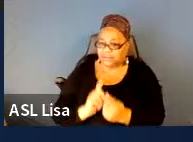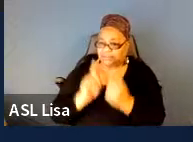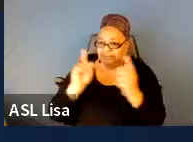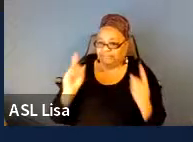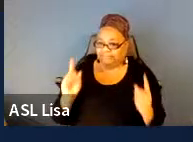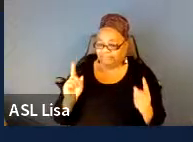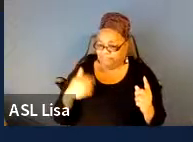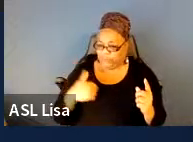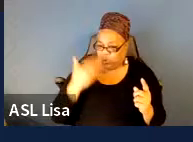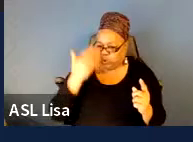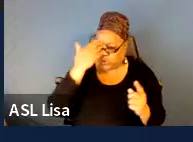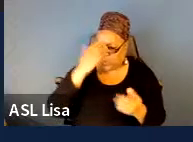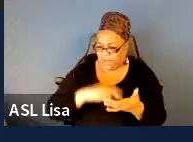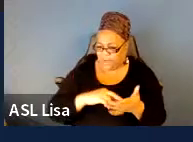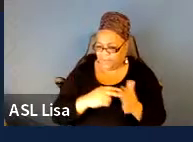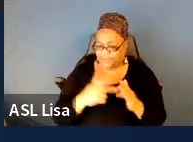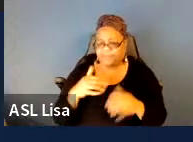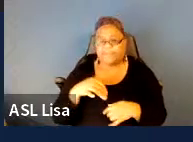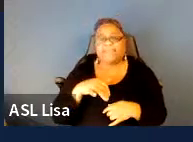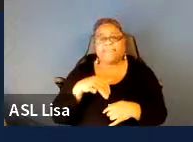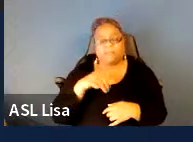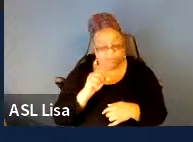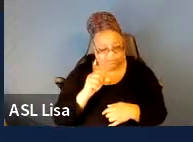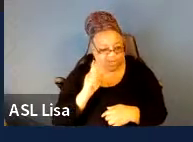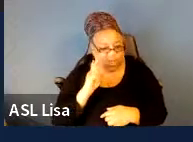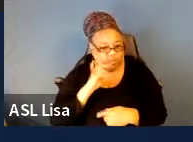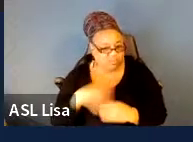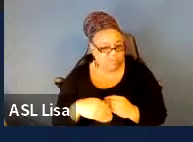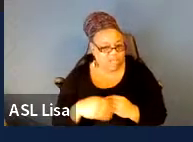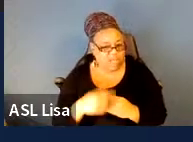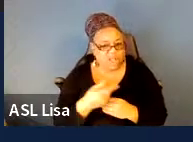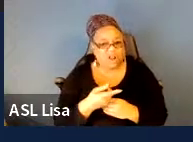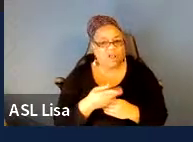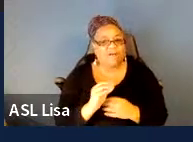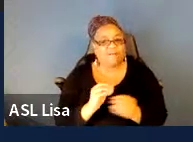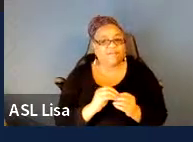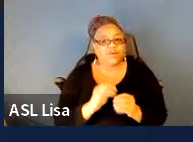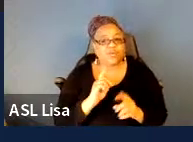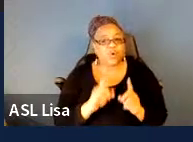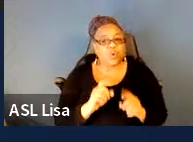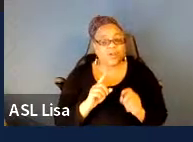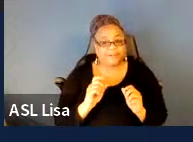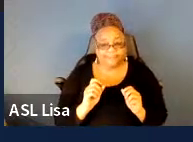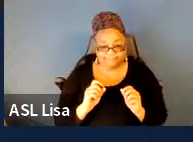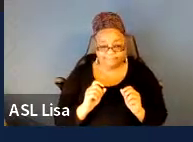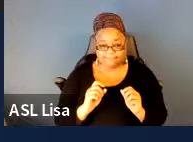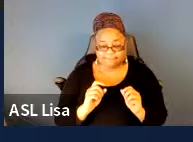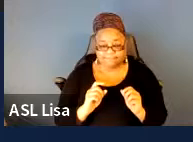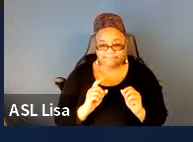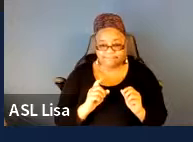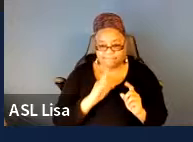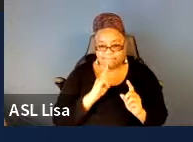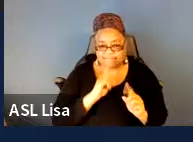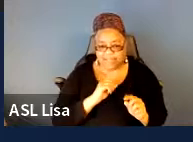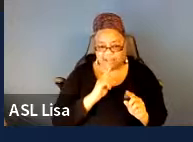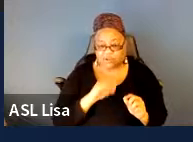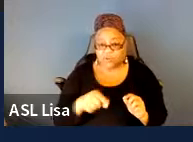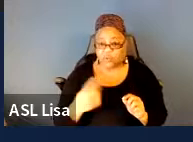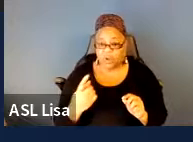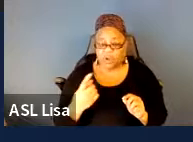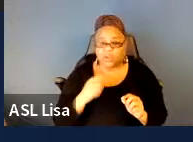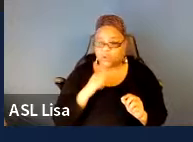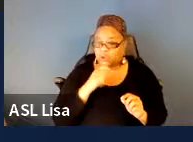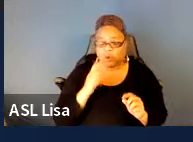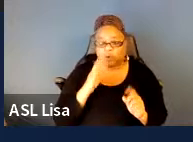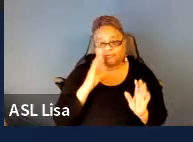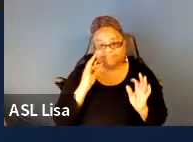more questions that we got coming in about parking signs. So one, there is no definitive location of where